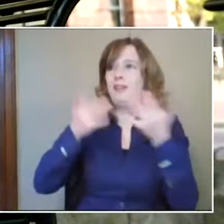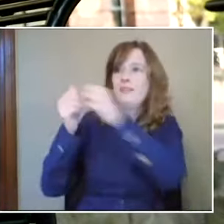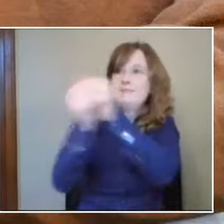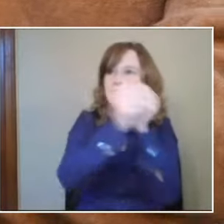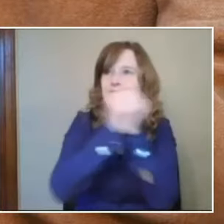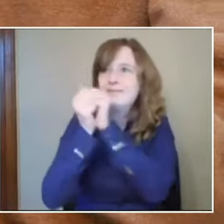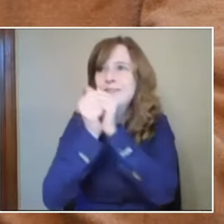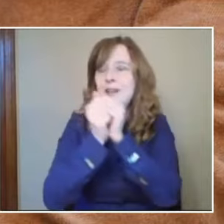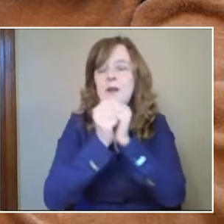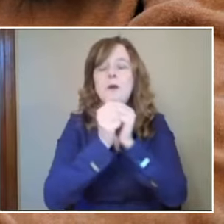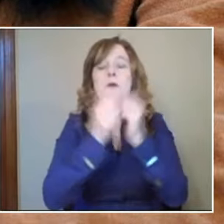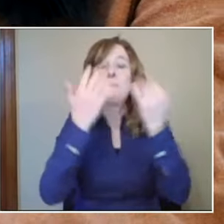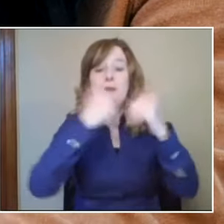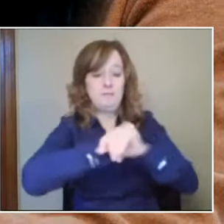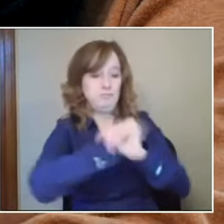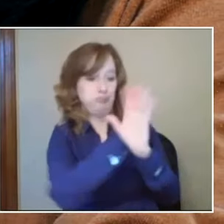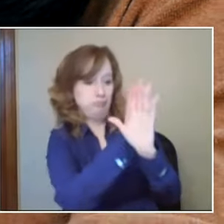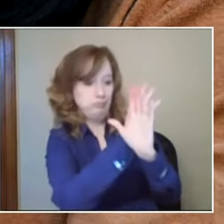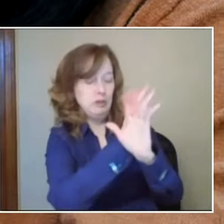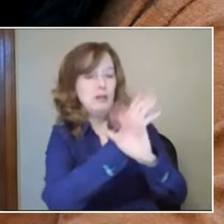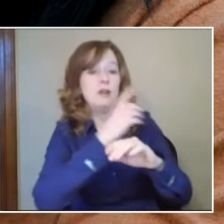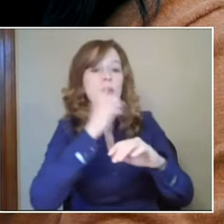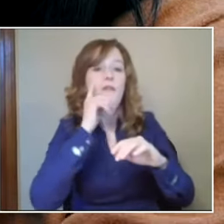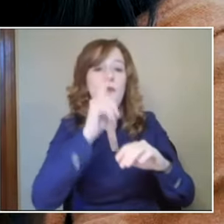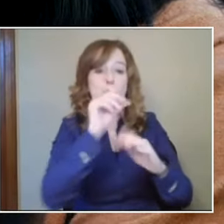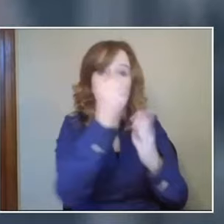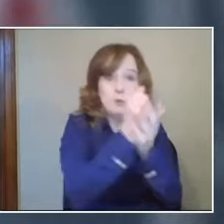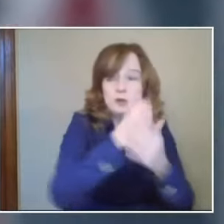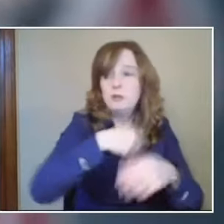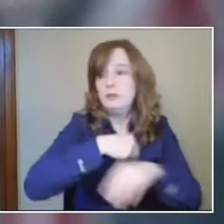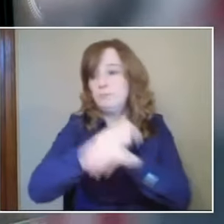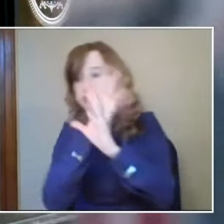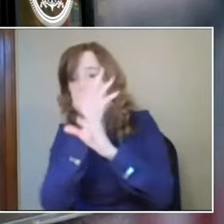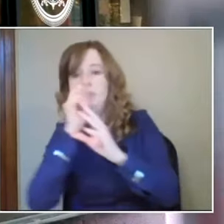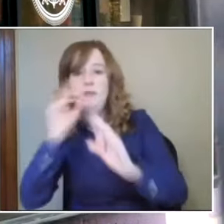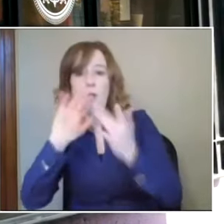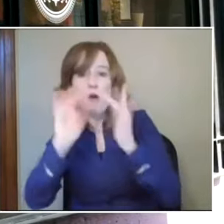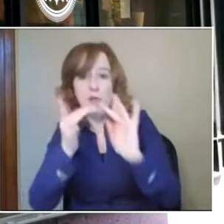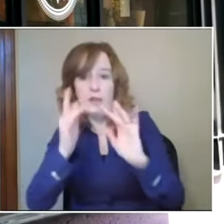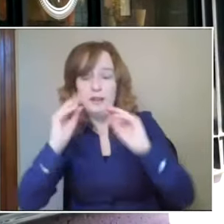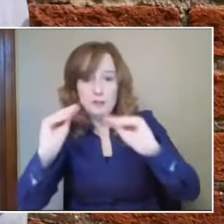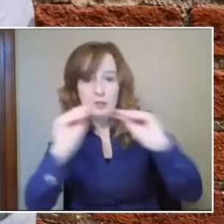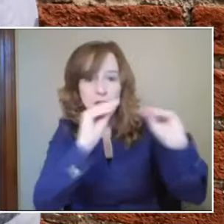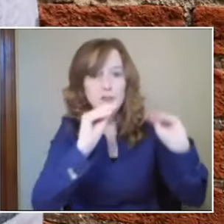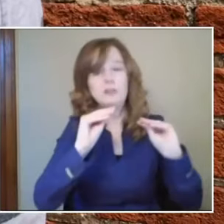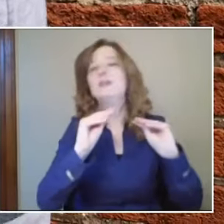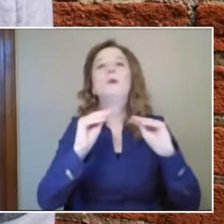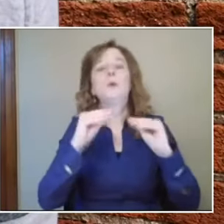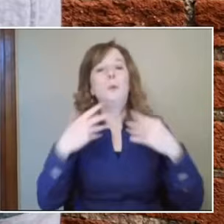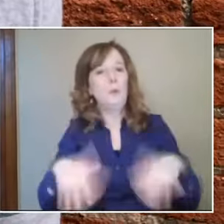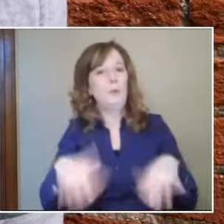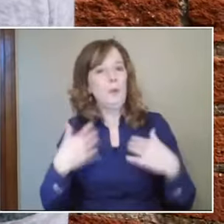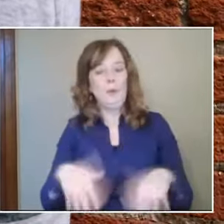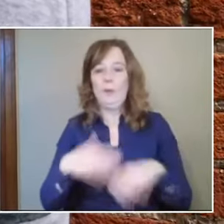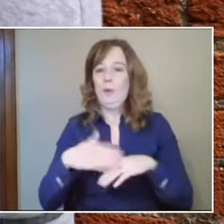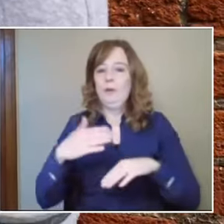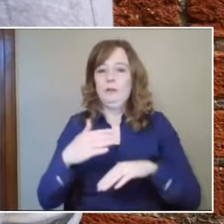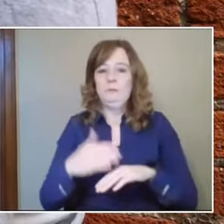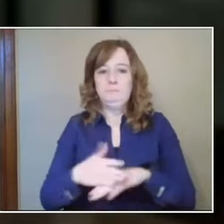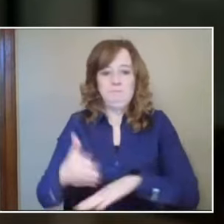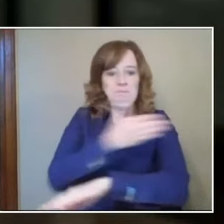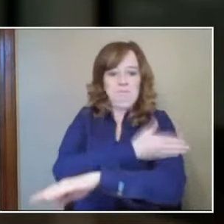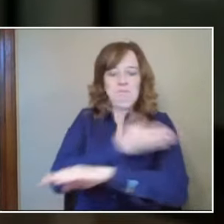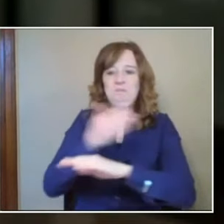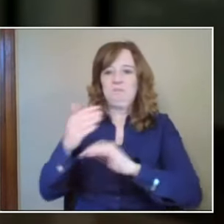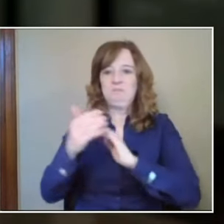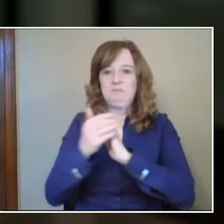and online education have been a strength of the college for years. In 2020, we've built on that strength, and our team has worked